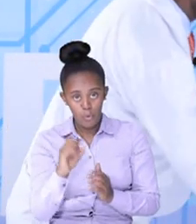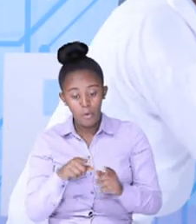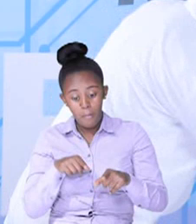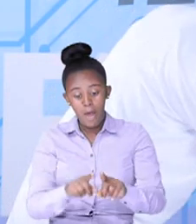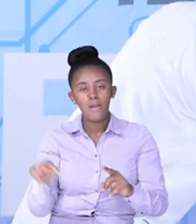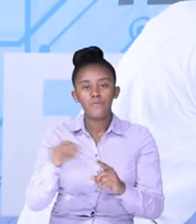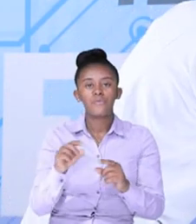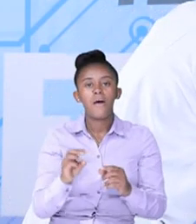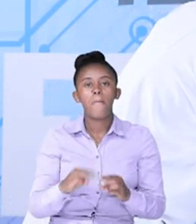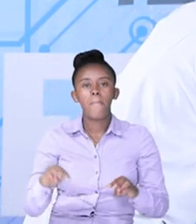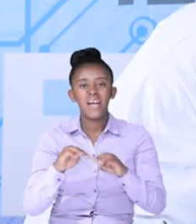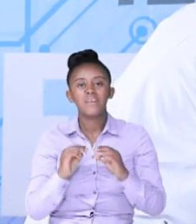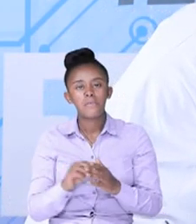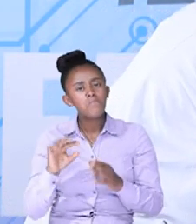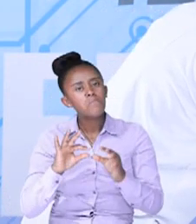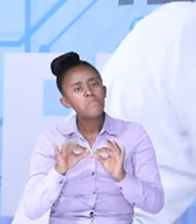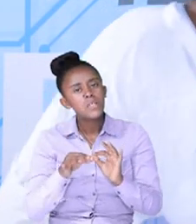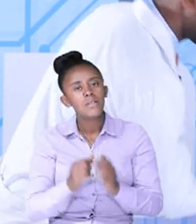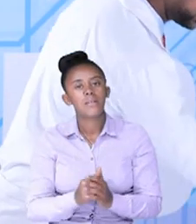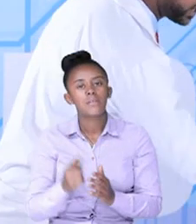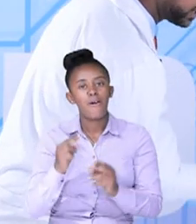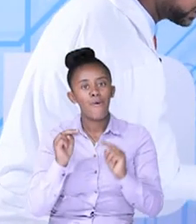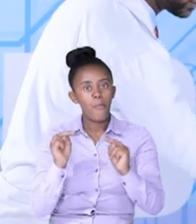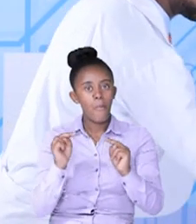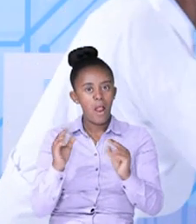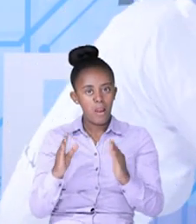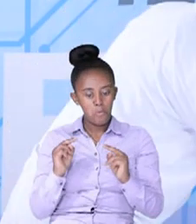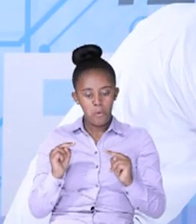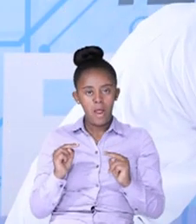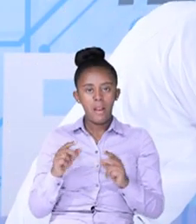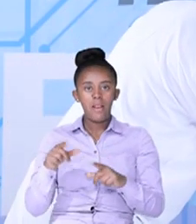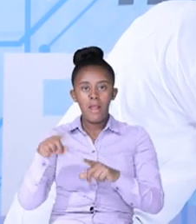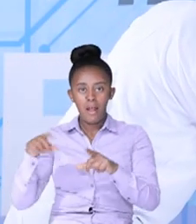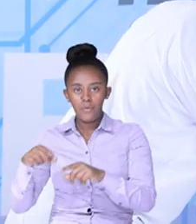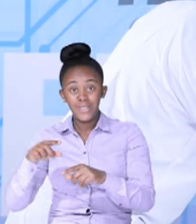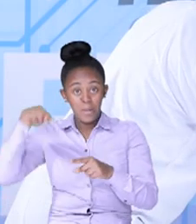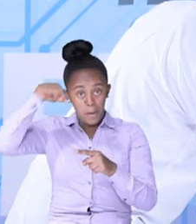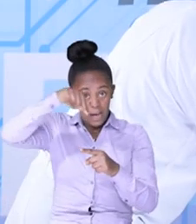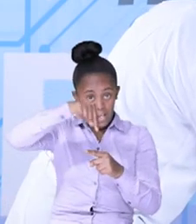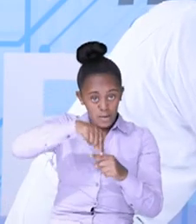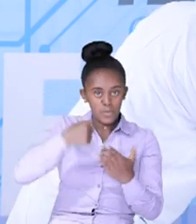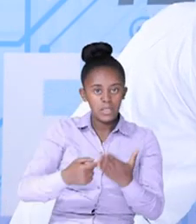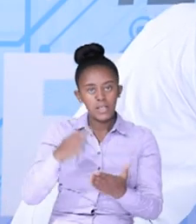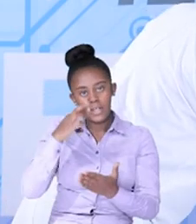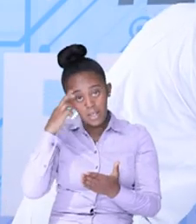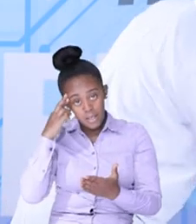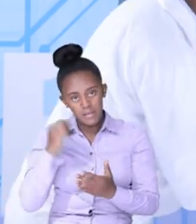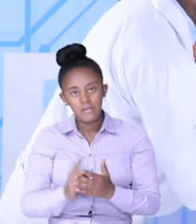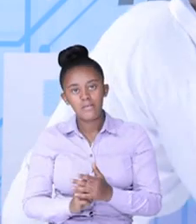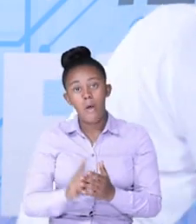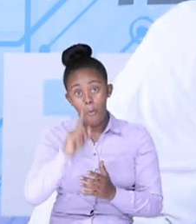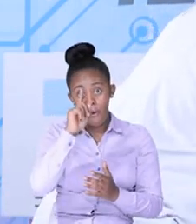field, meaning the normal line, the line which is perpendicular, in this case, is acting upward. So the